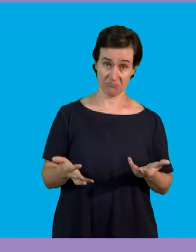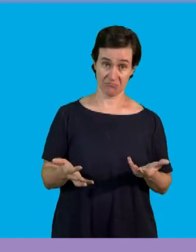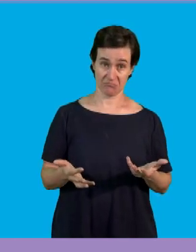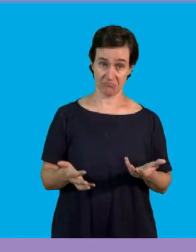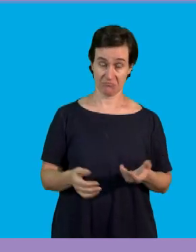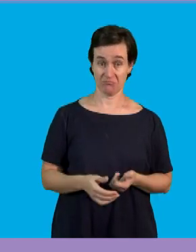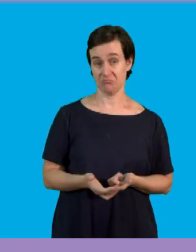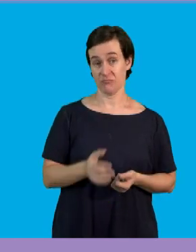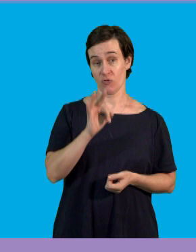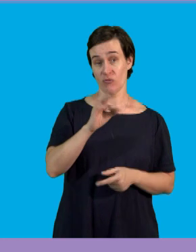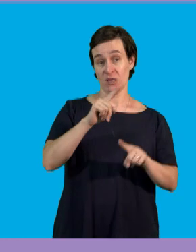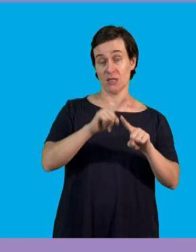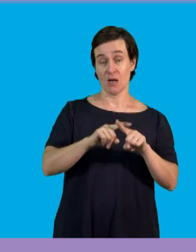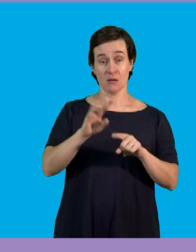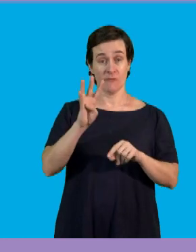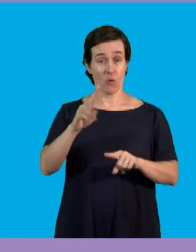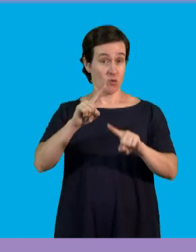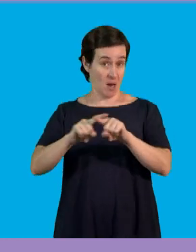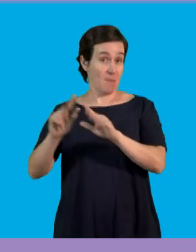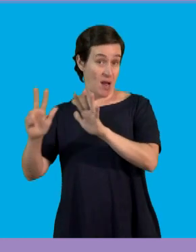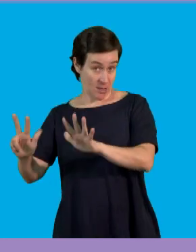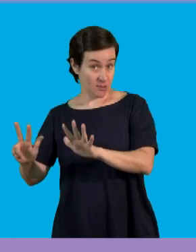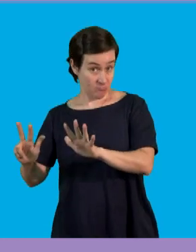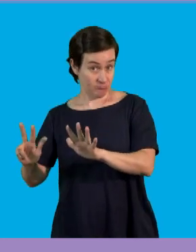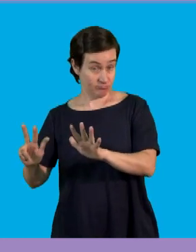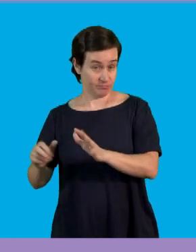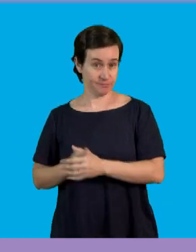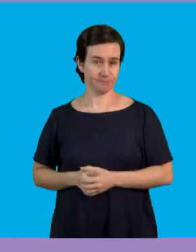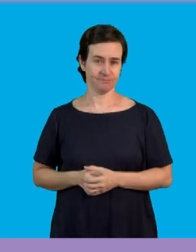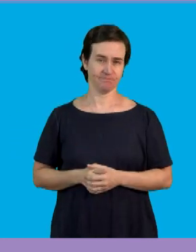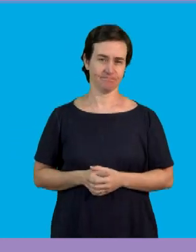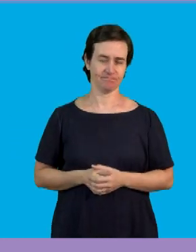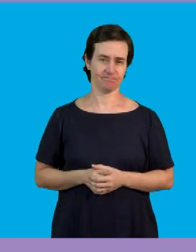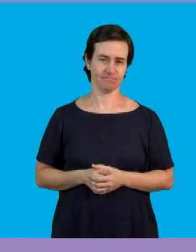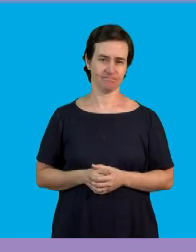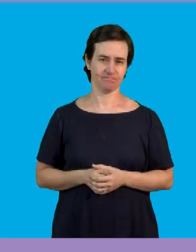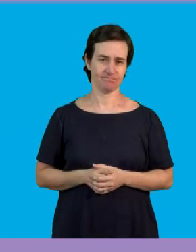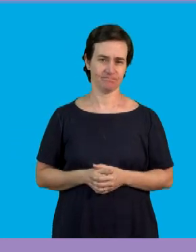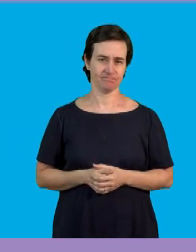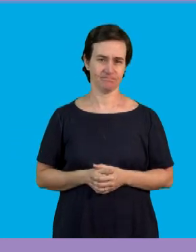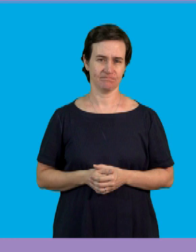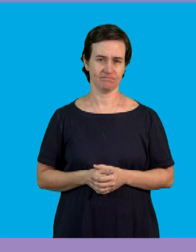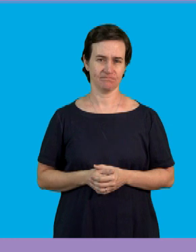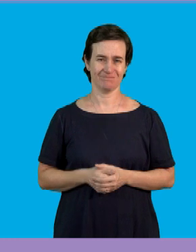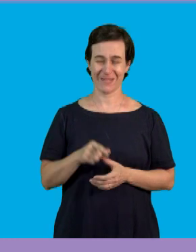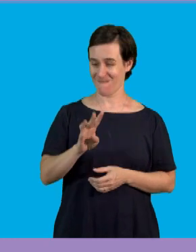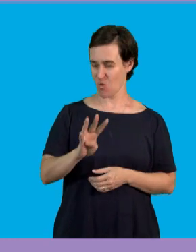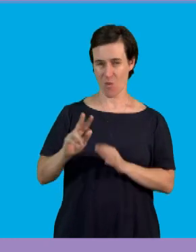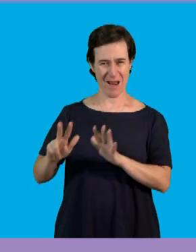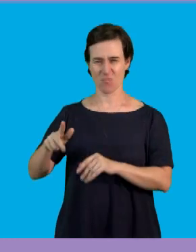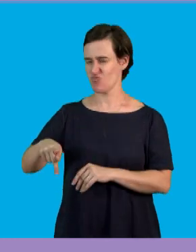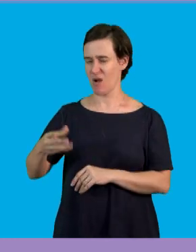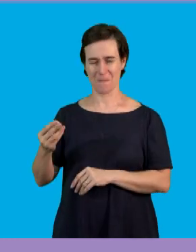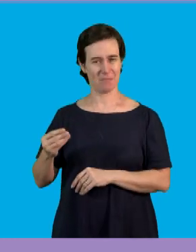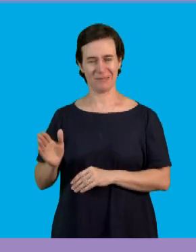4 multiplied by an 8, right? And then, because 4 is not a prime number, 8 is not a prime